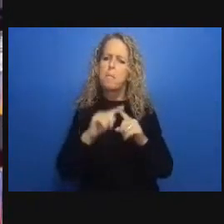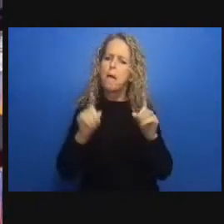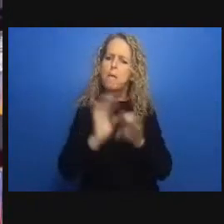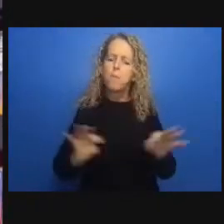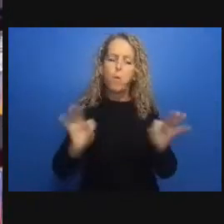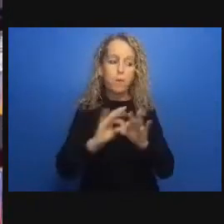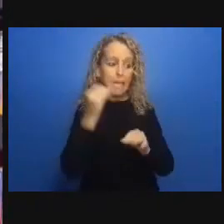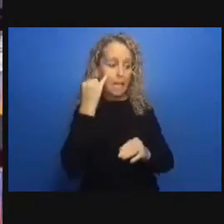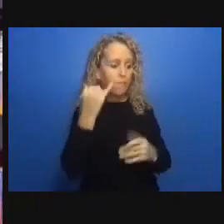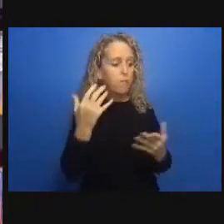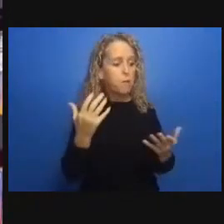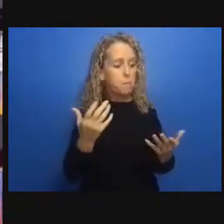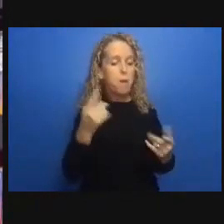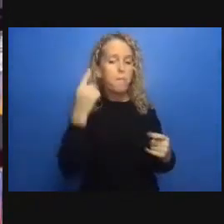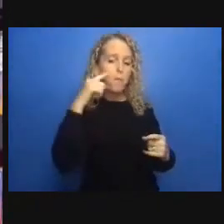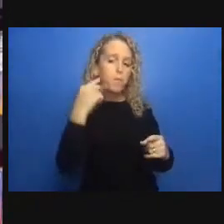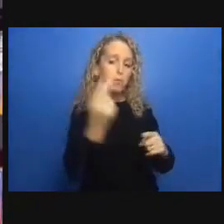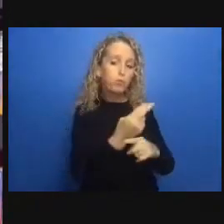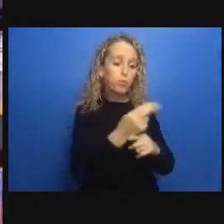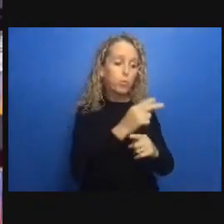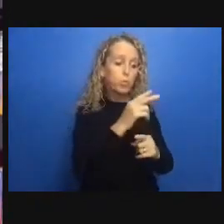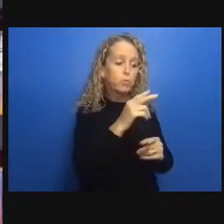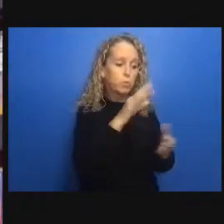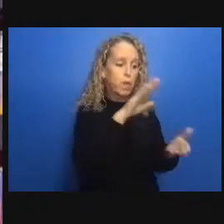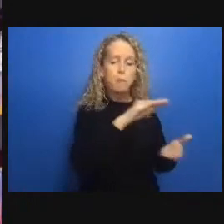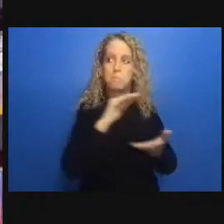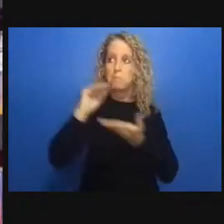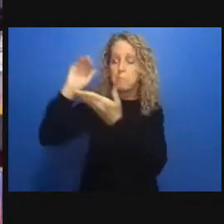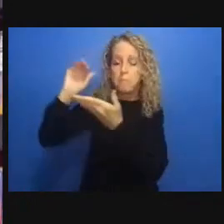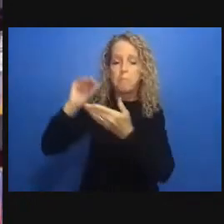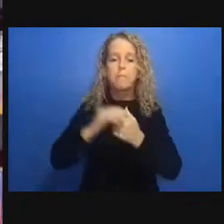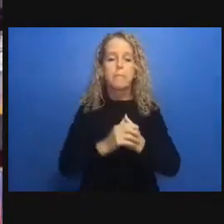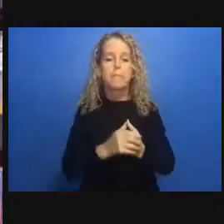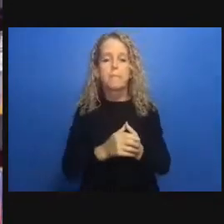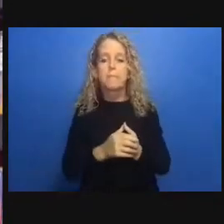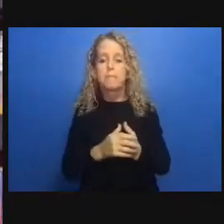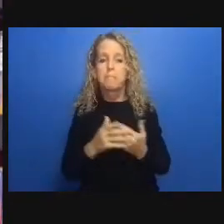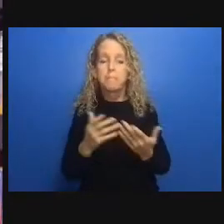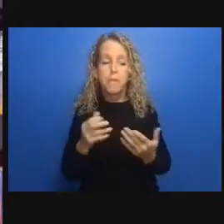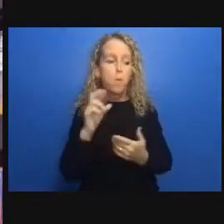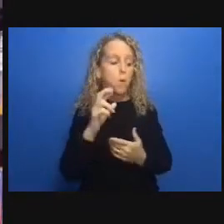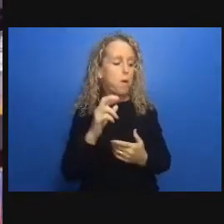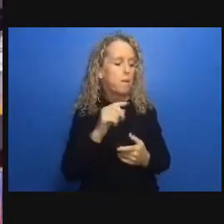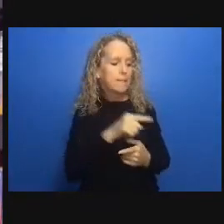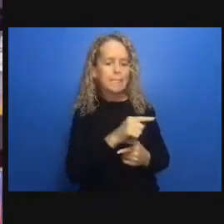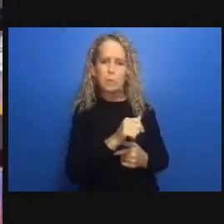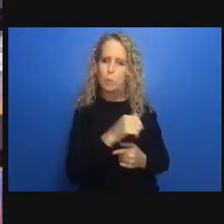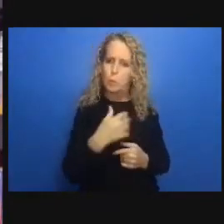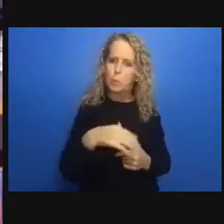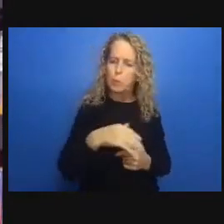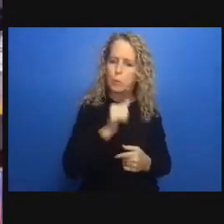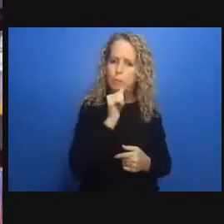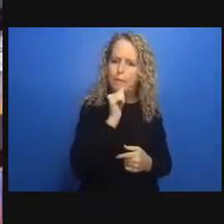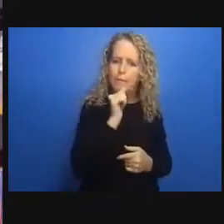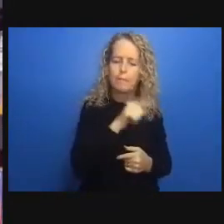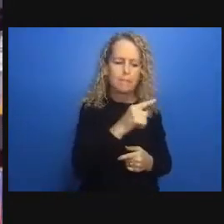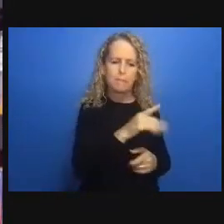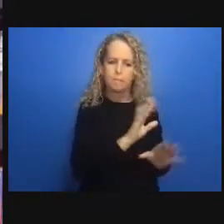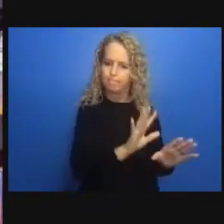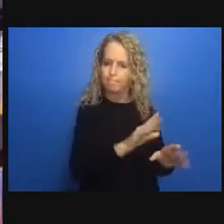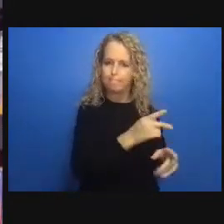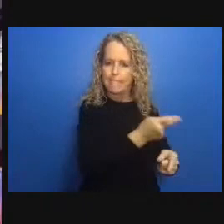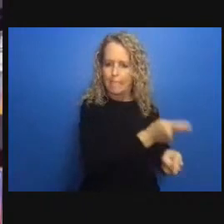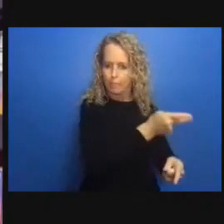the prudential use of it. So our recommendation 7 is to establish an open by